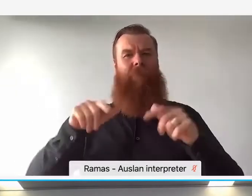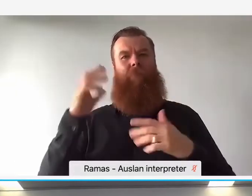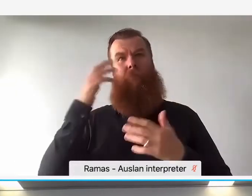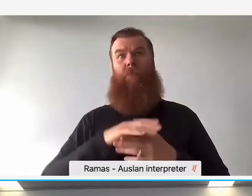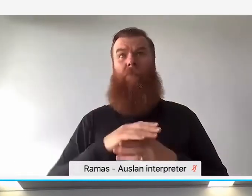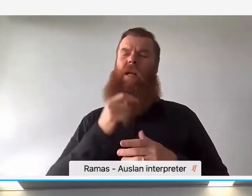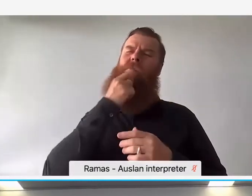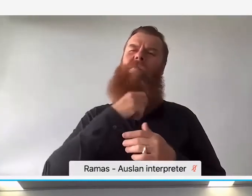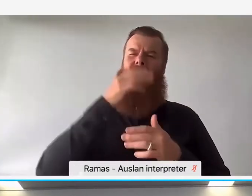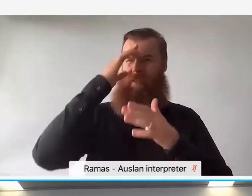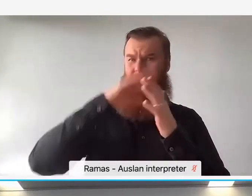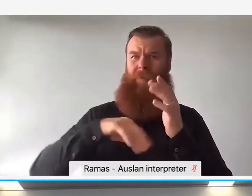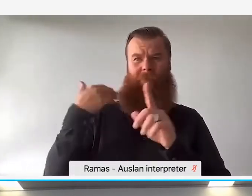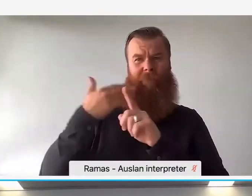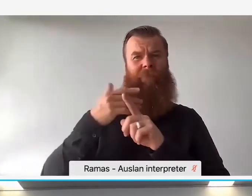this scheme.